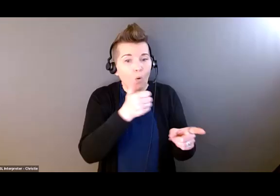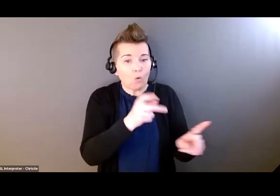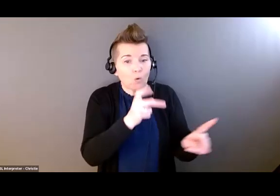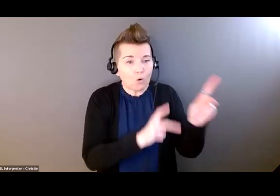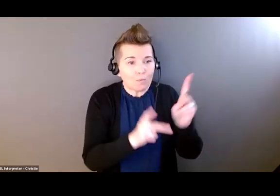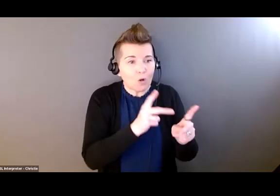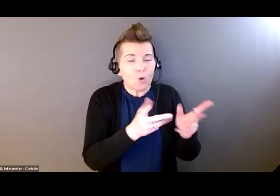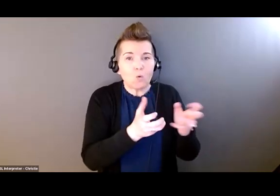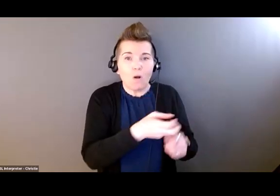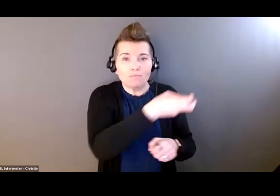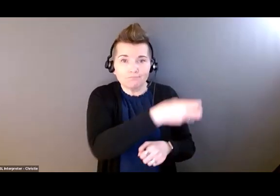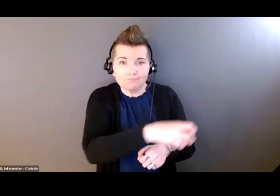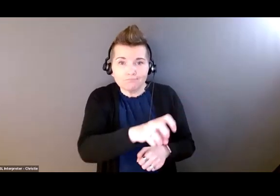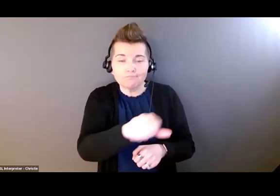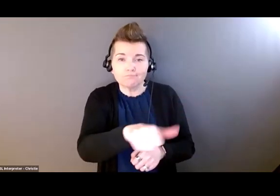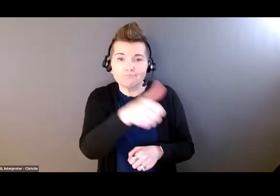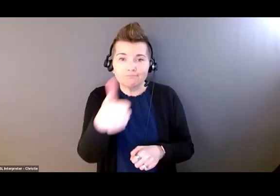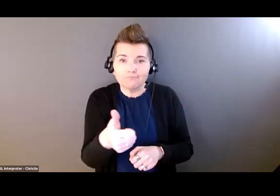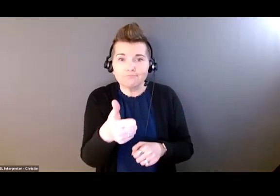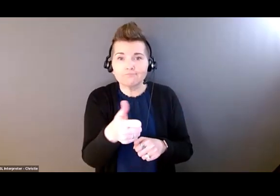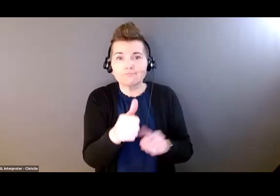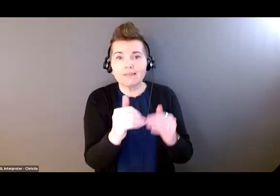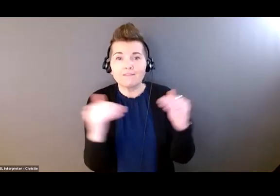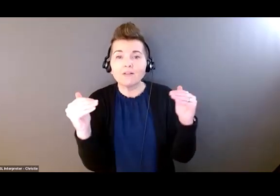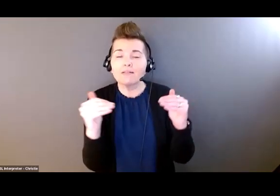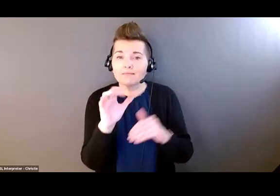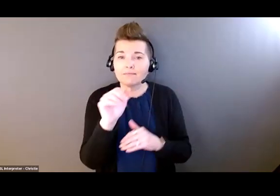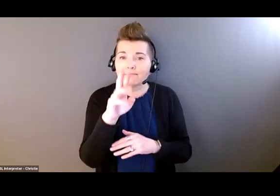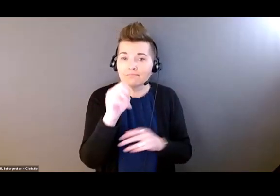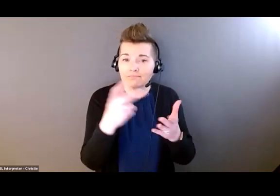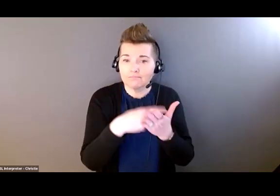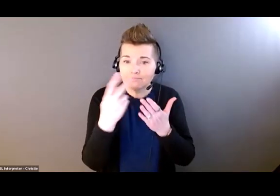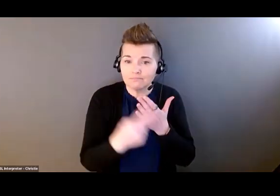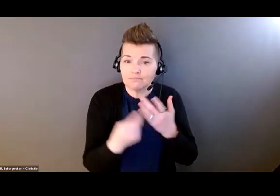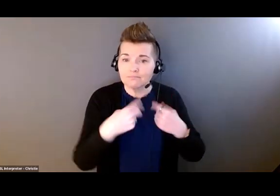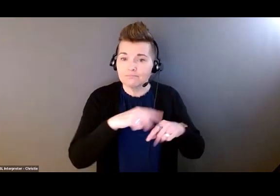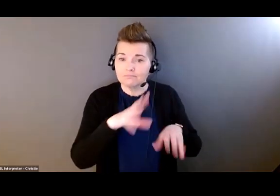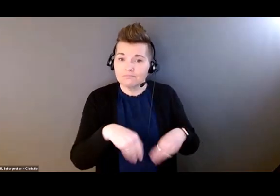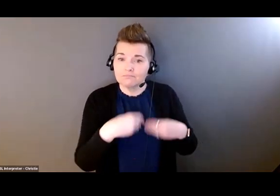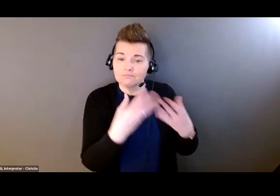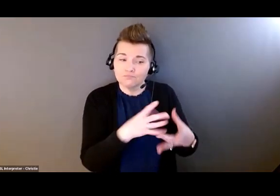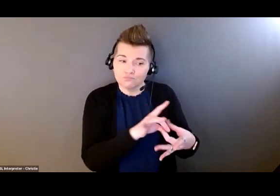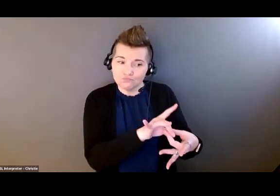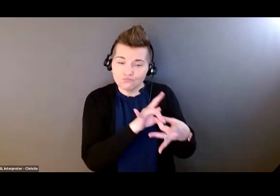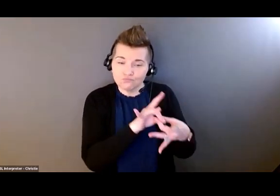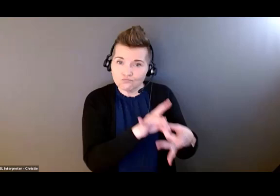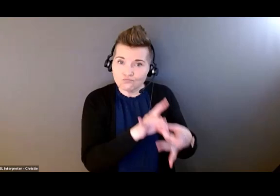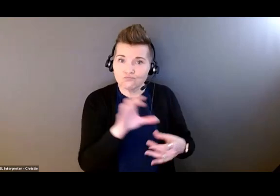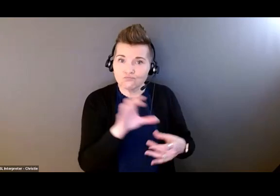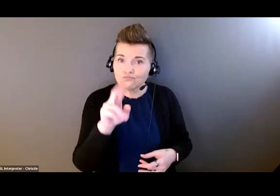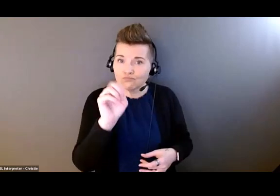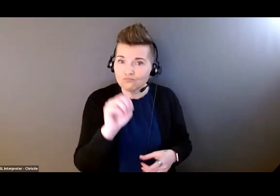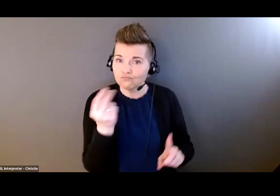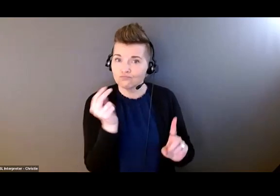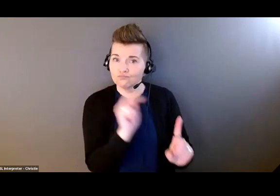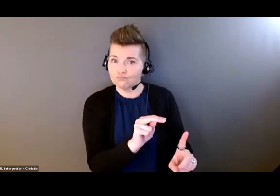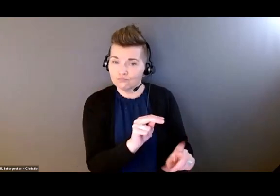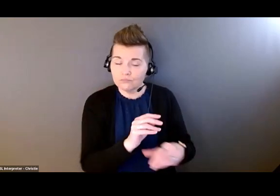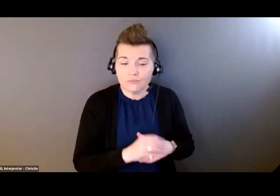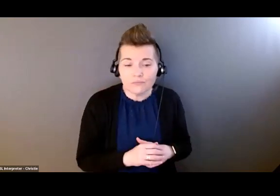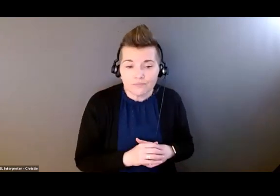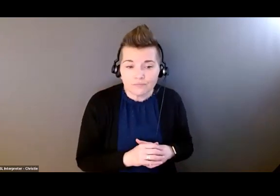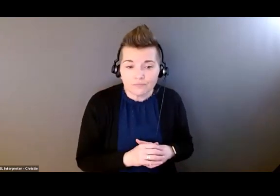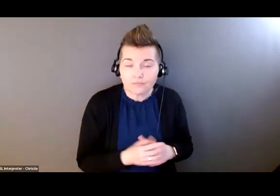longer need acute care transitioned into an alternate level of care program, and we provided support